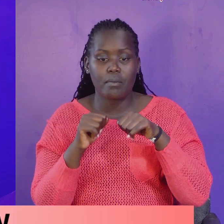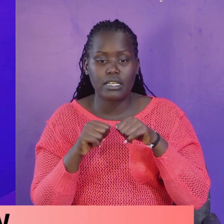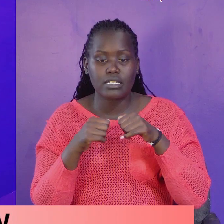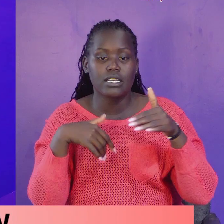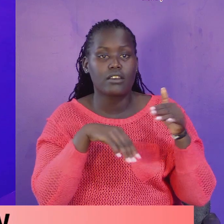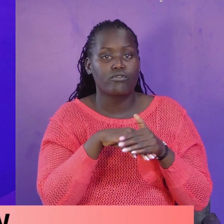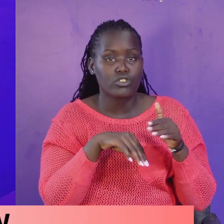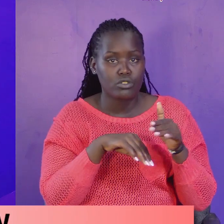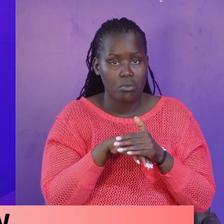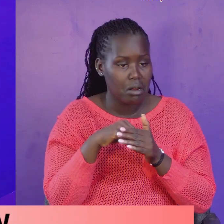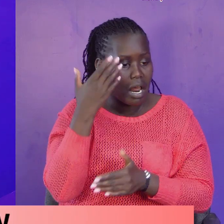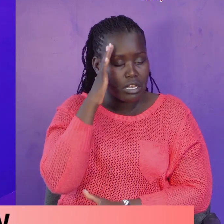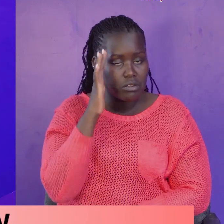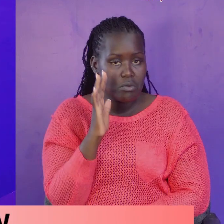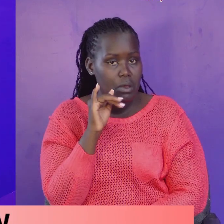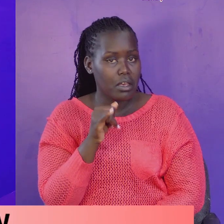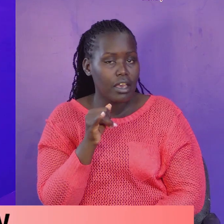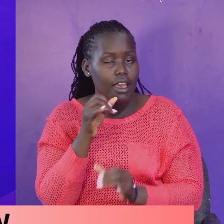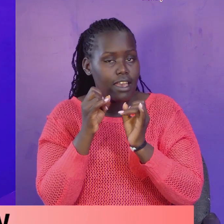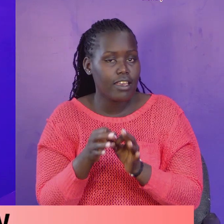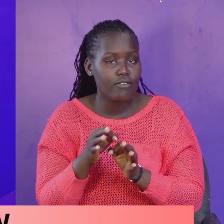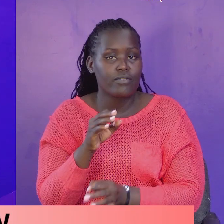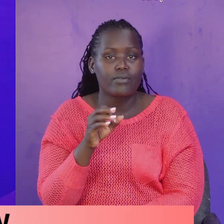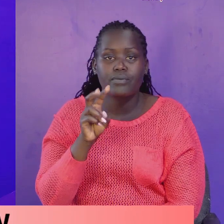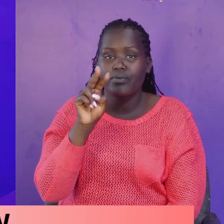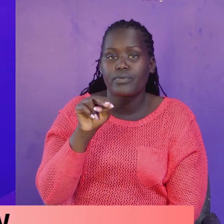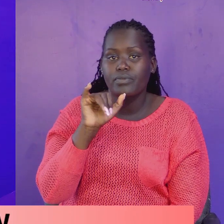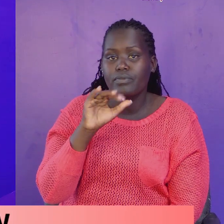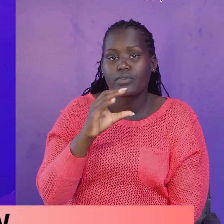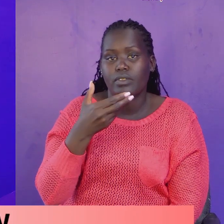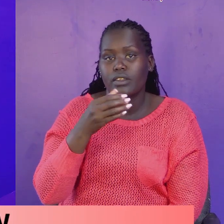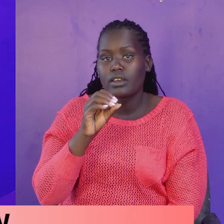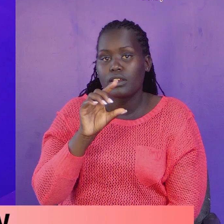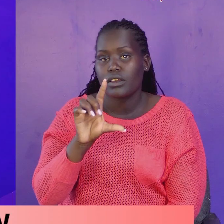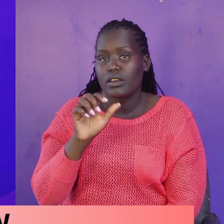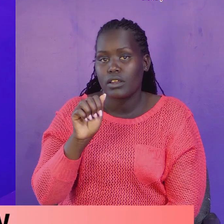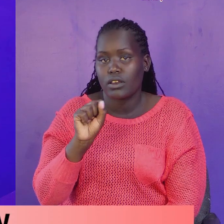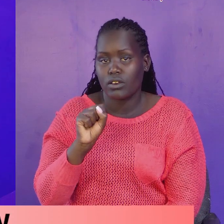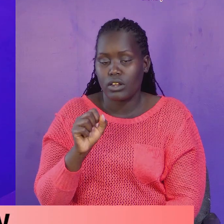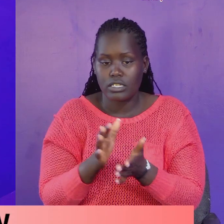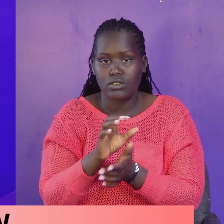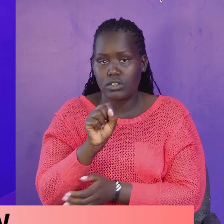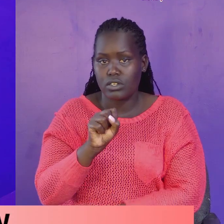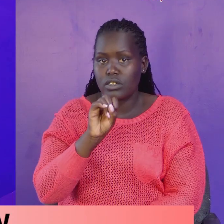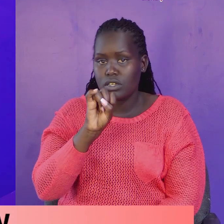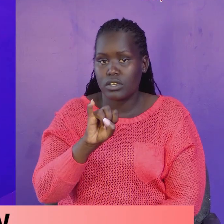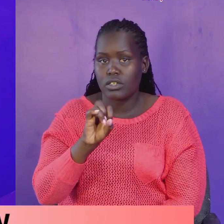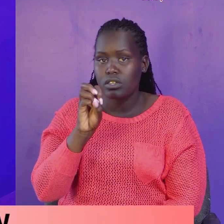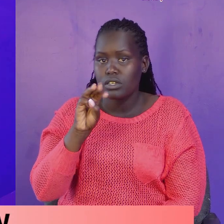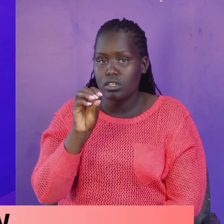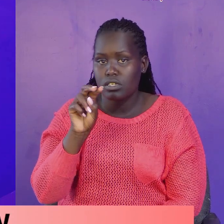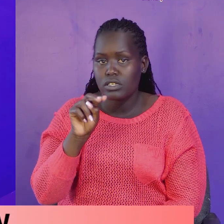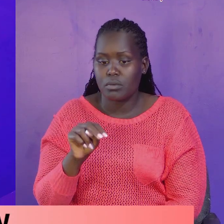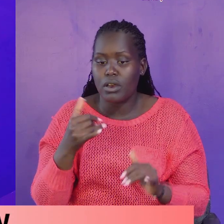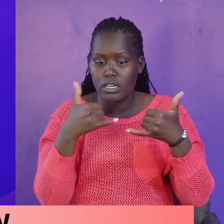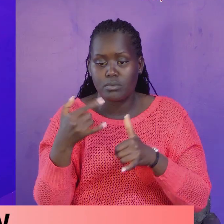think the likes of Nicolas Pepe, Sebastian Haller, and Amad Diallo, Simon Adingra. Adingra is playing